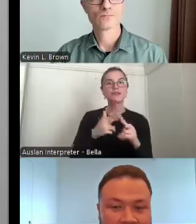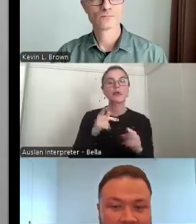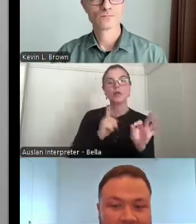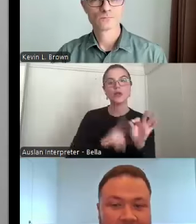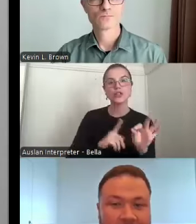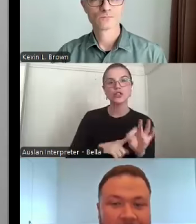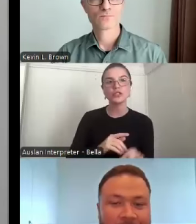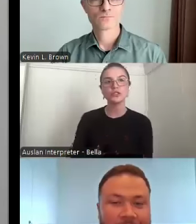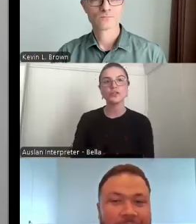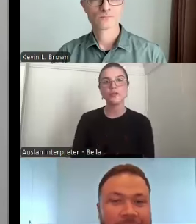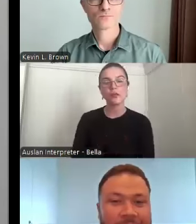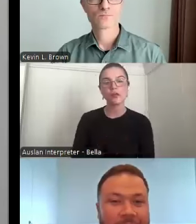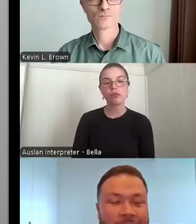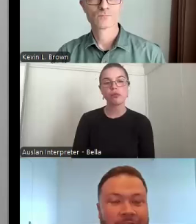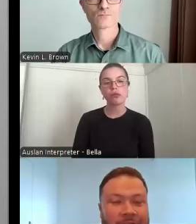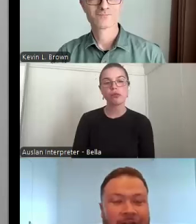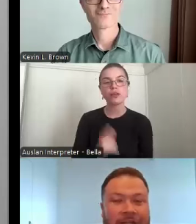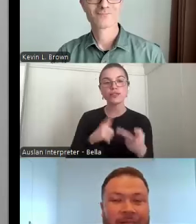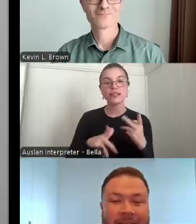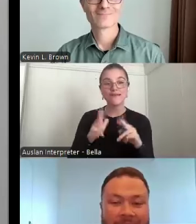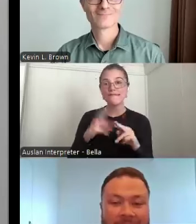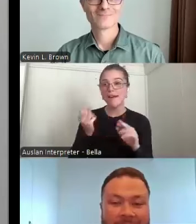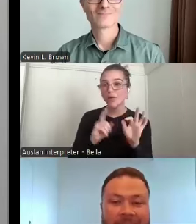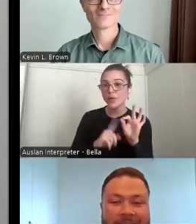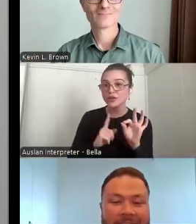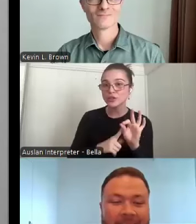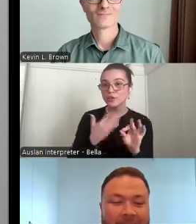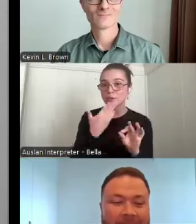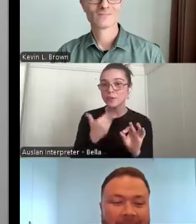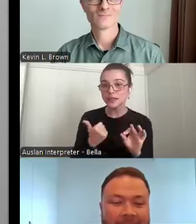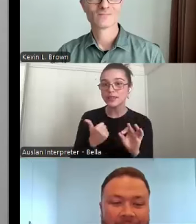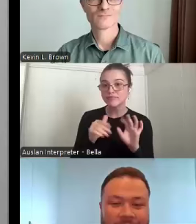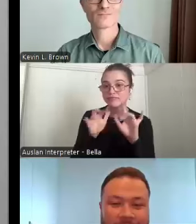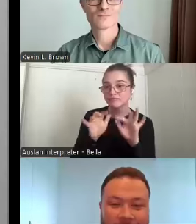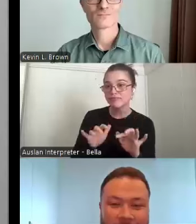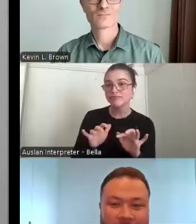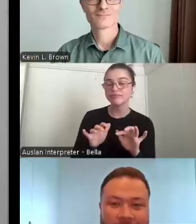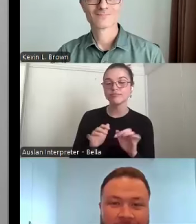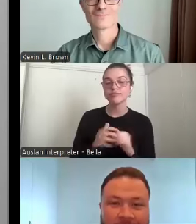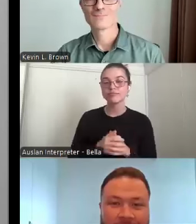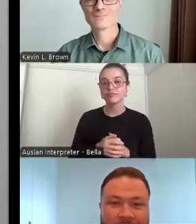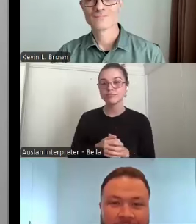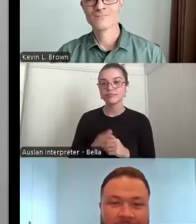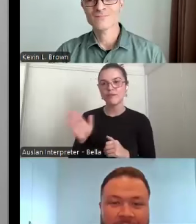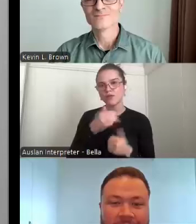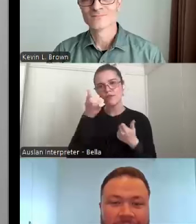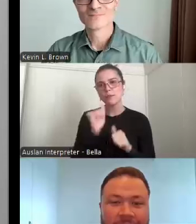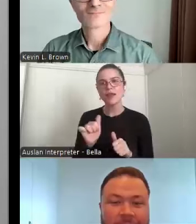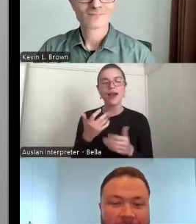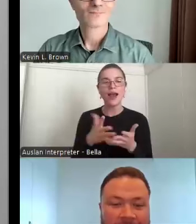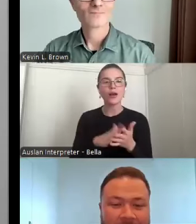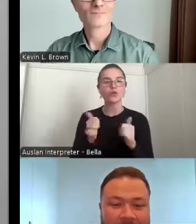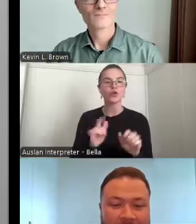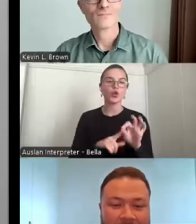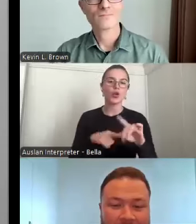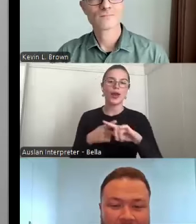questions. So if you do have any questions, please, everyone's very familiar with that Q&A function now. Drop